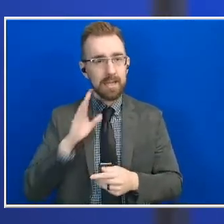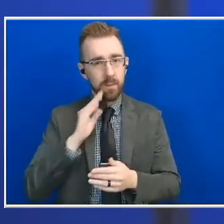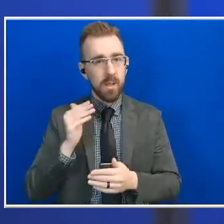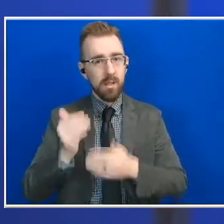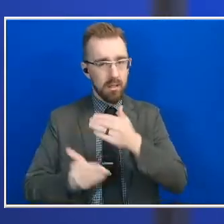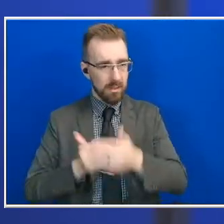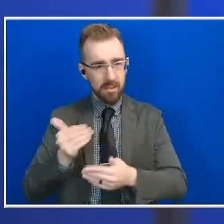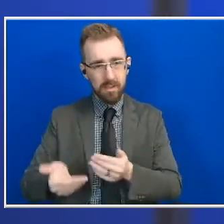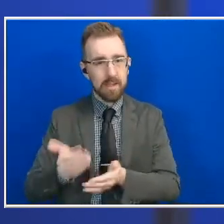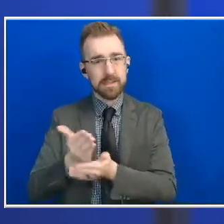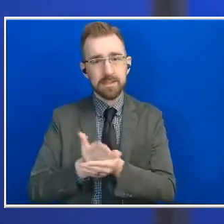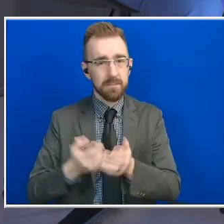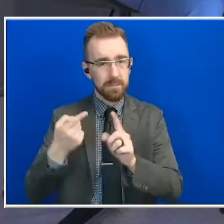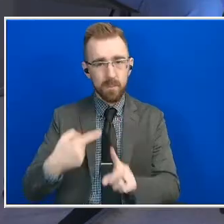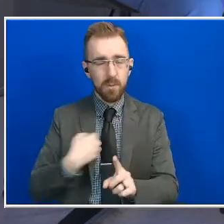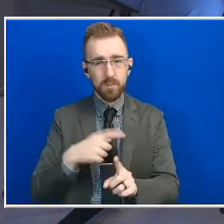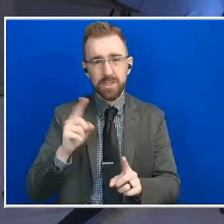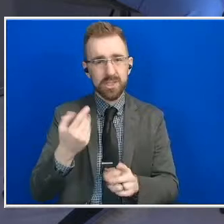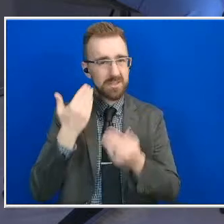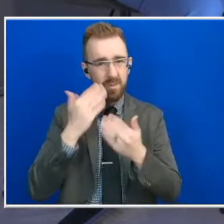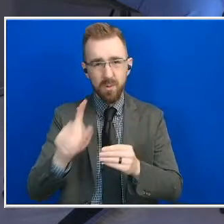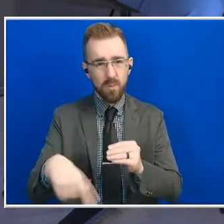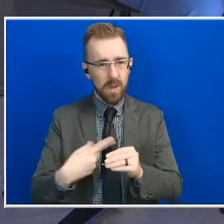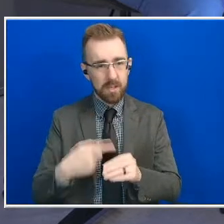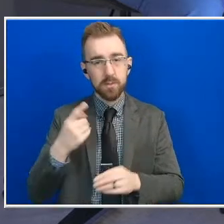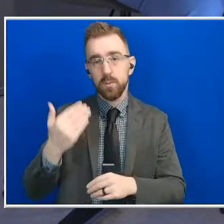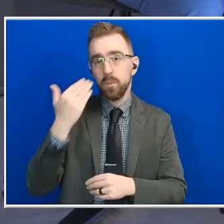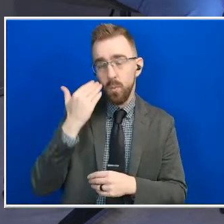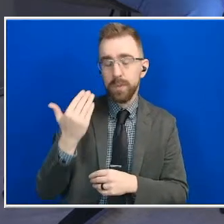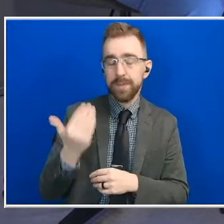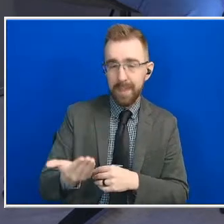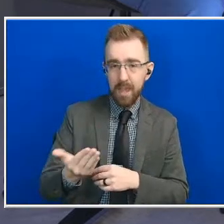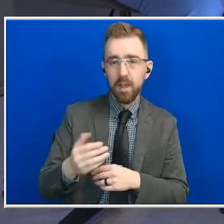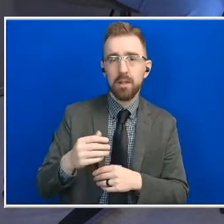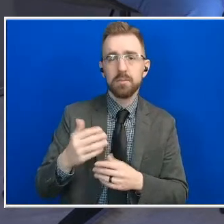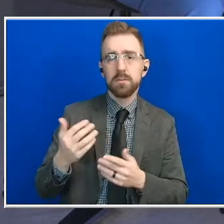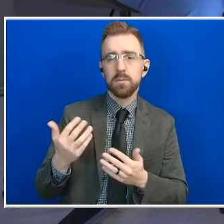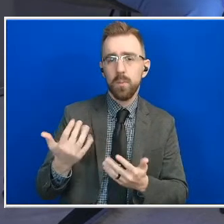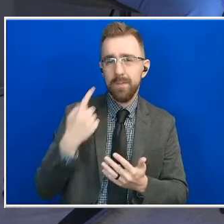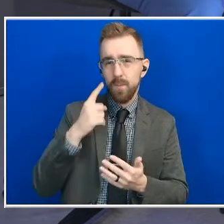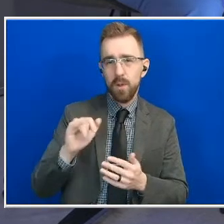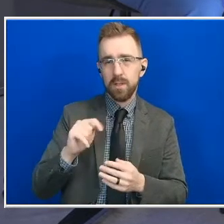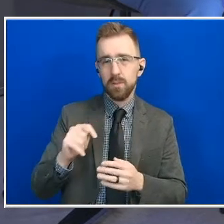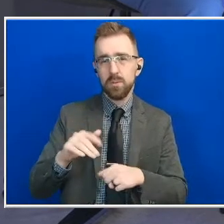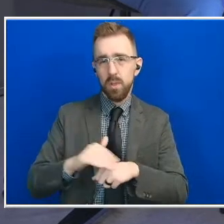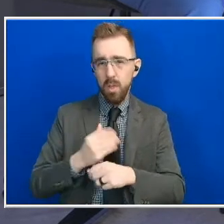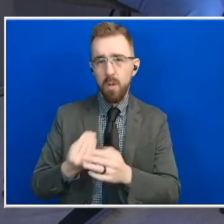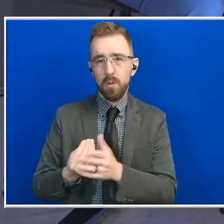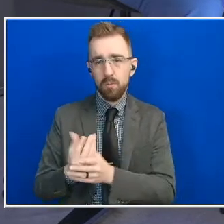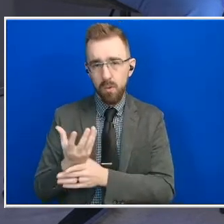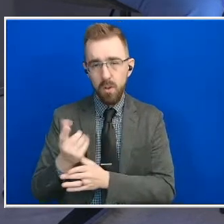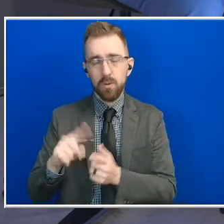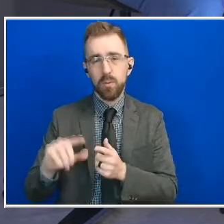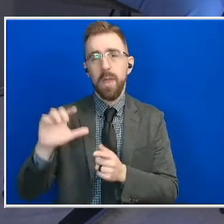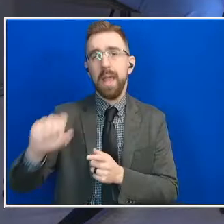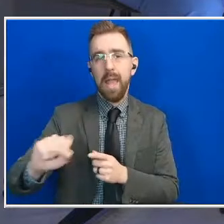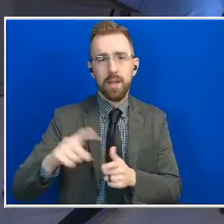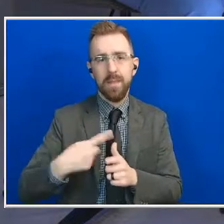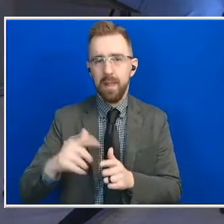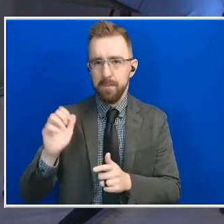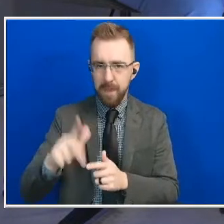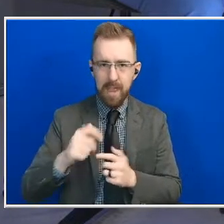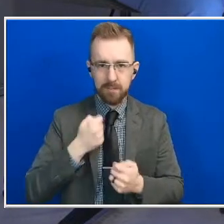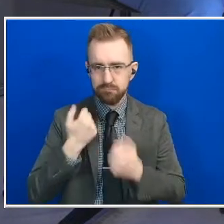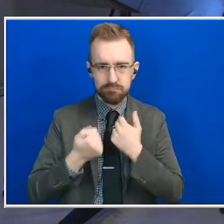we just don't know when. So you know it's there, you wait for it to slow grow till you can catch it, and then you go back in and get it. And then hopefully that would